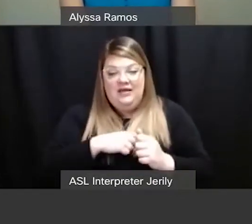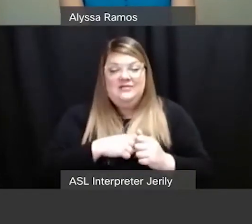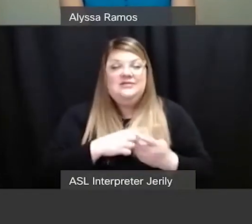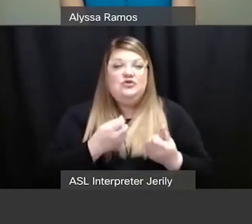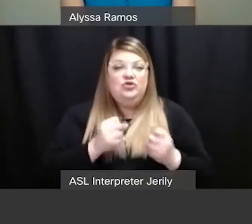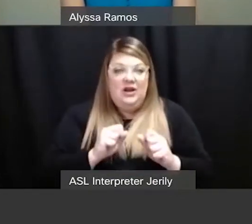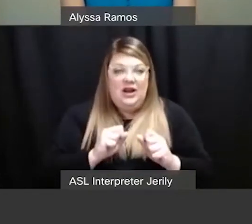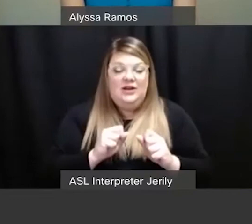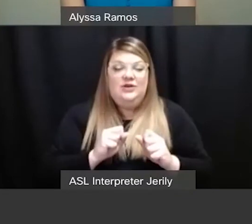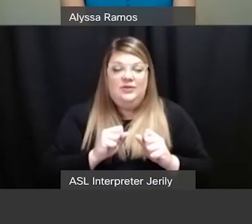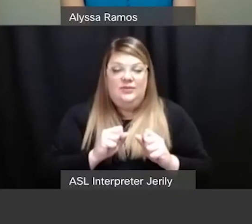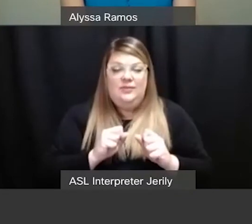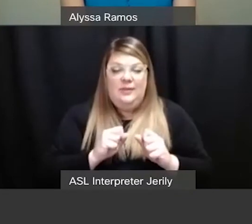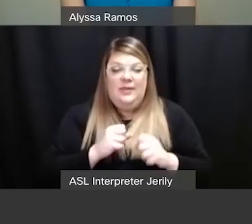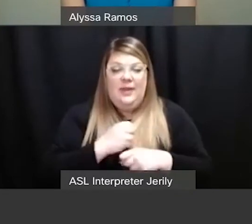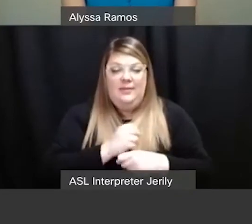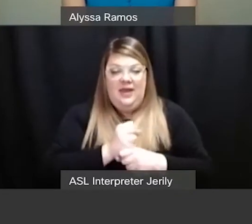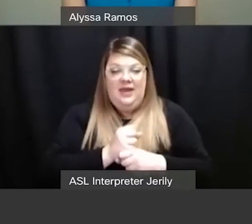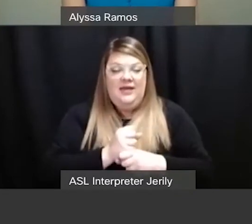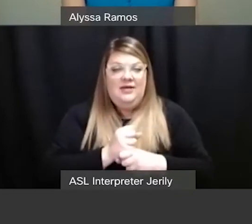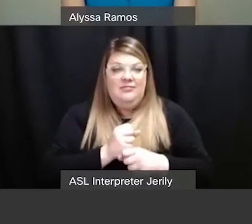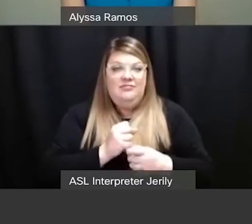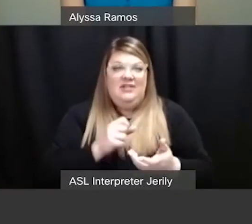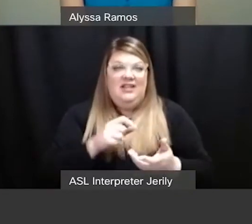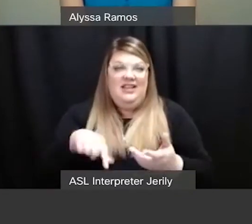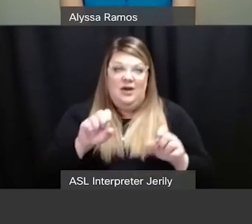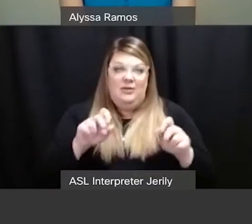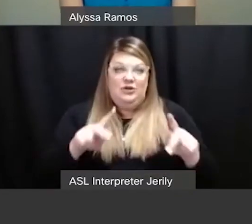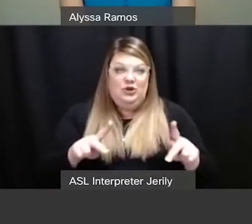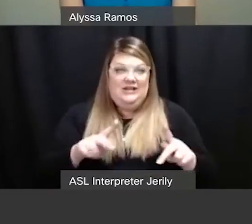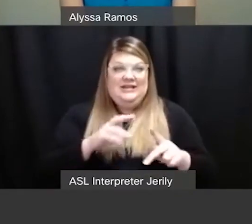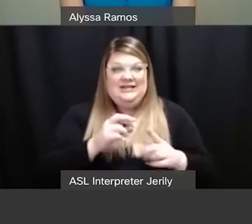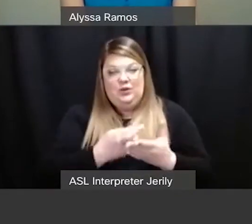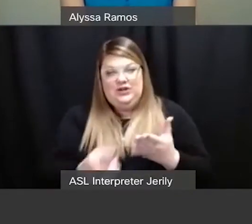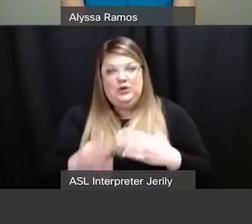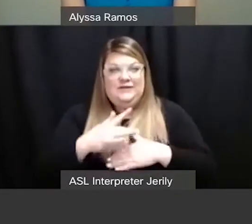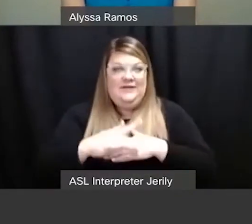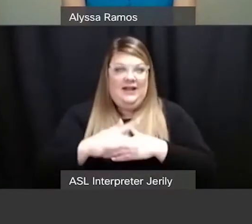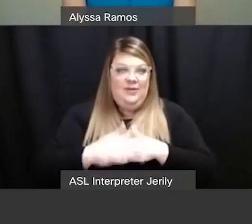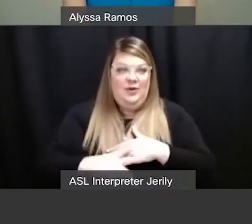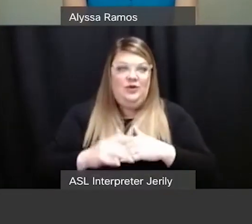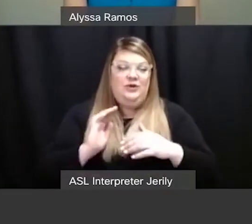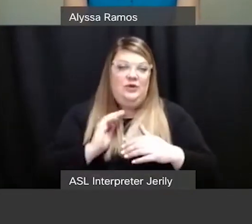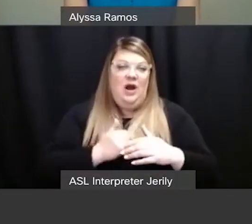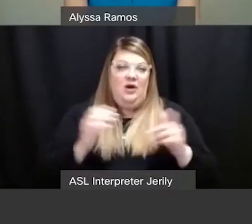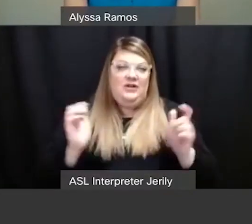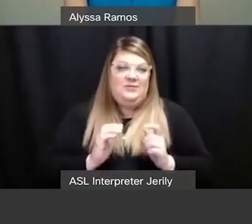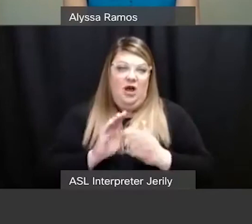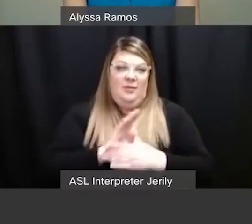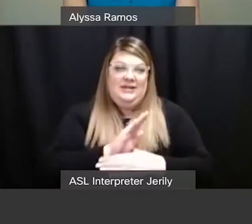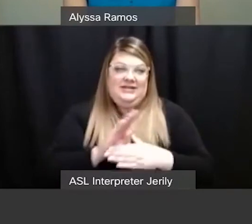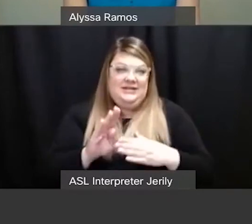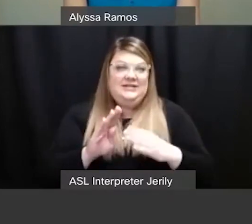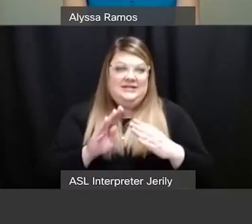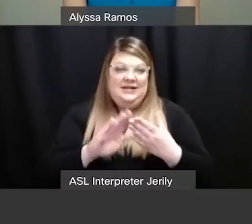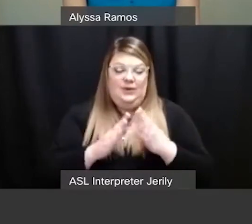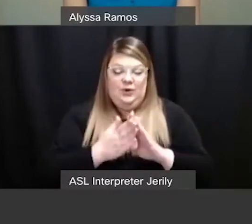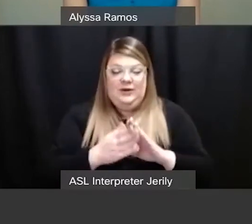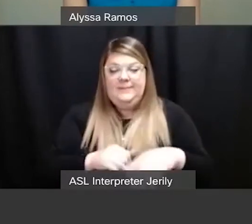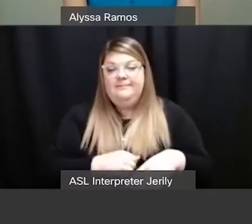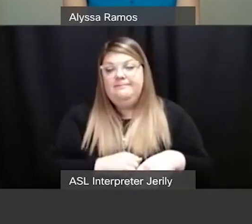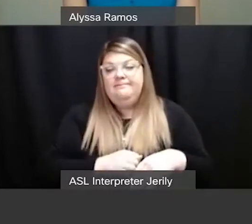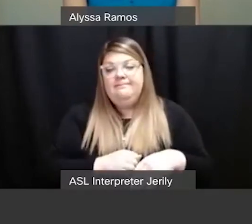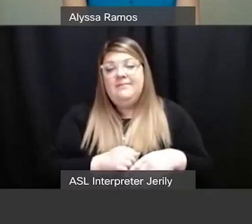trying to make these opportunities and resources available to our small business community. And